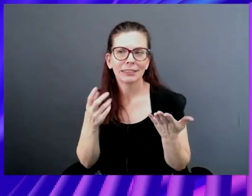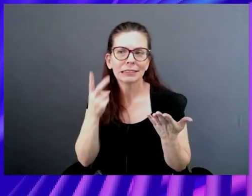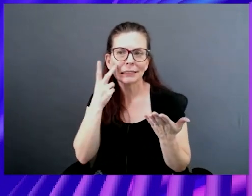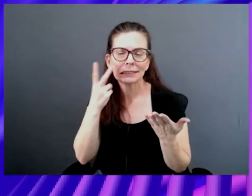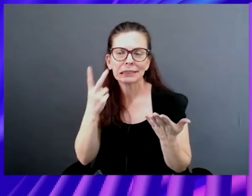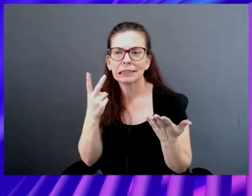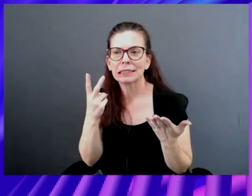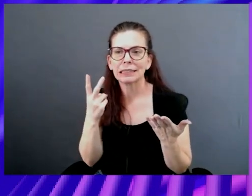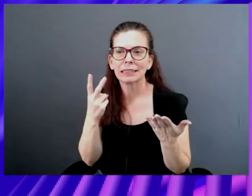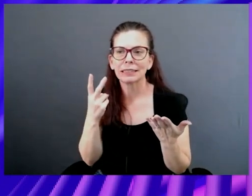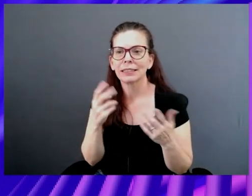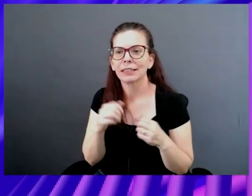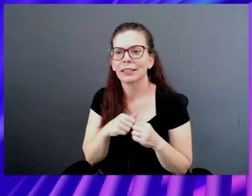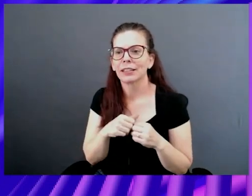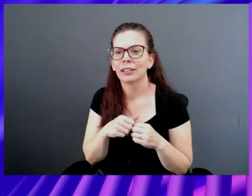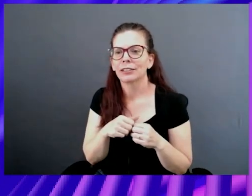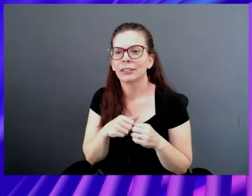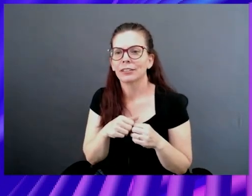we'll go to Texas, right?